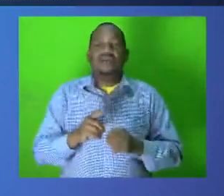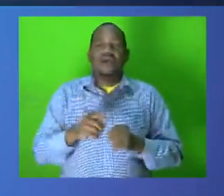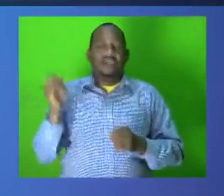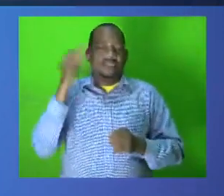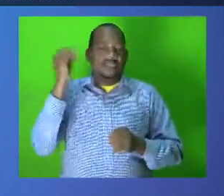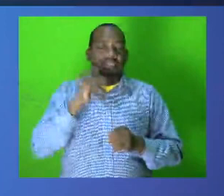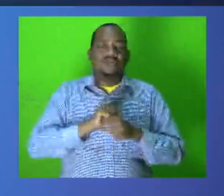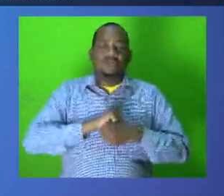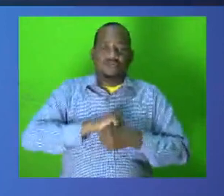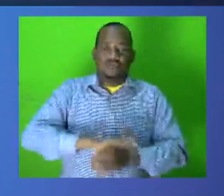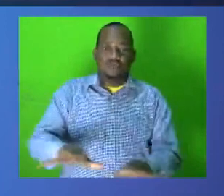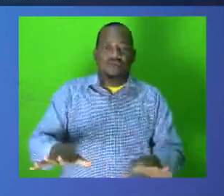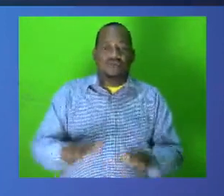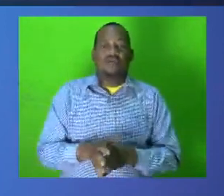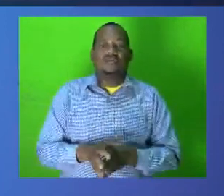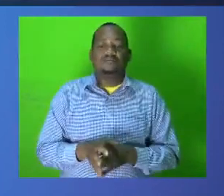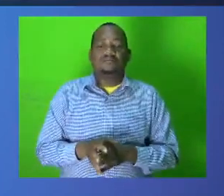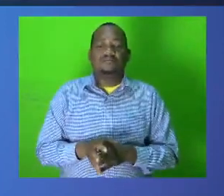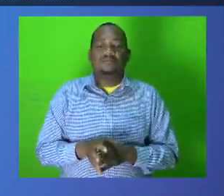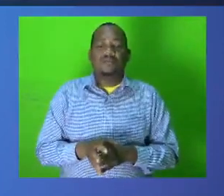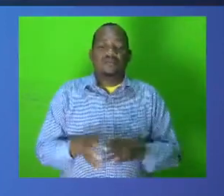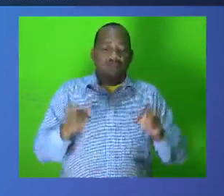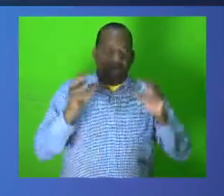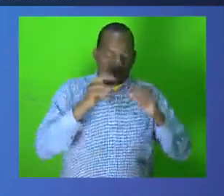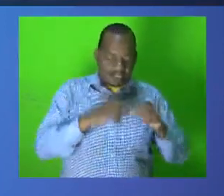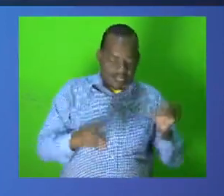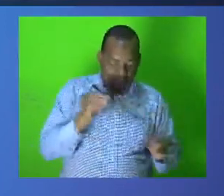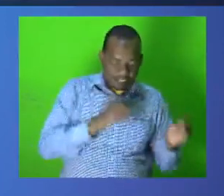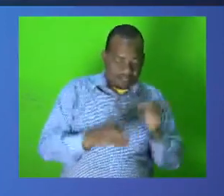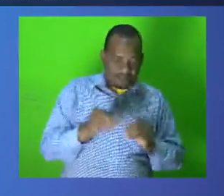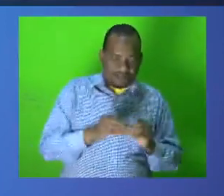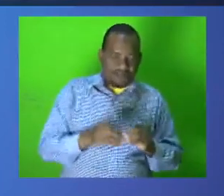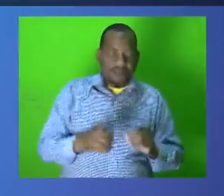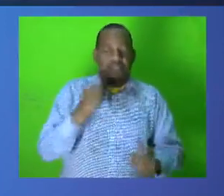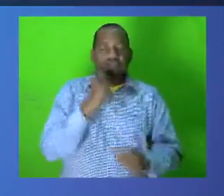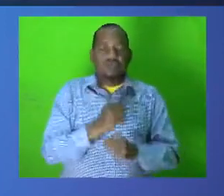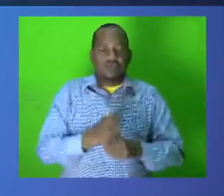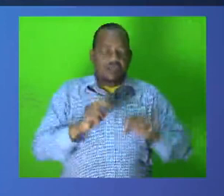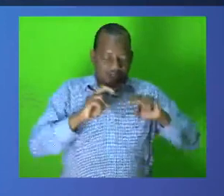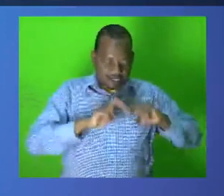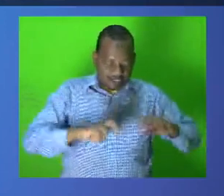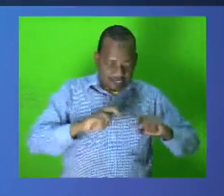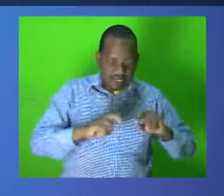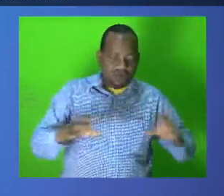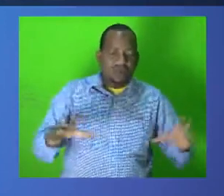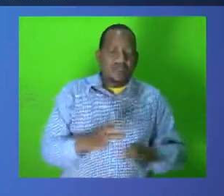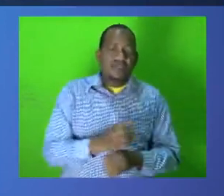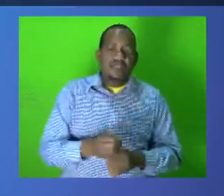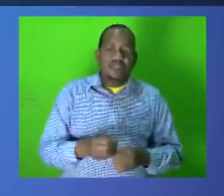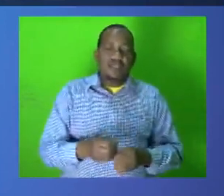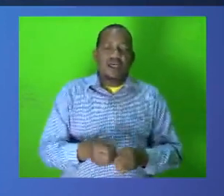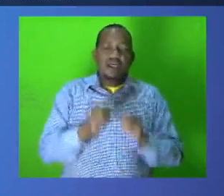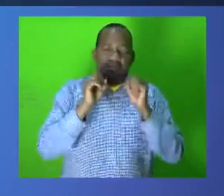about the source and how to cure this disease, to cure this disease, my dear